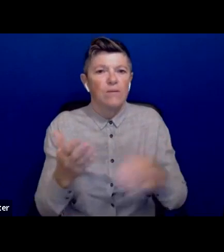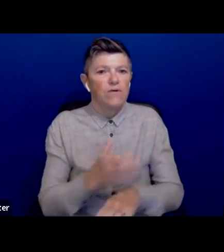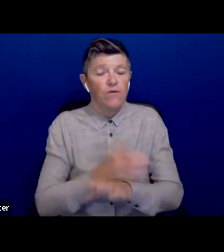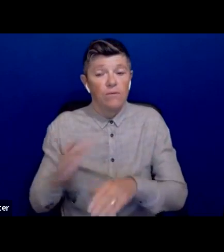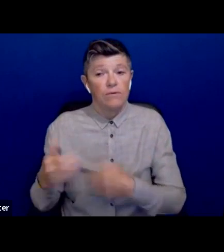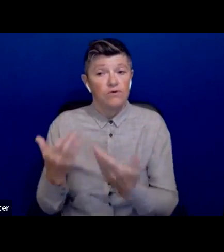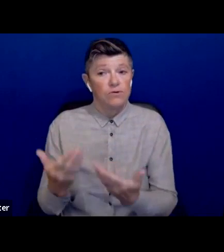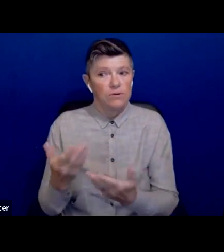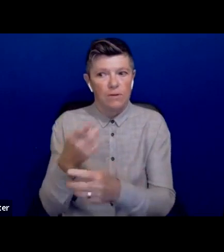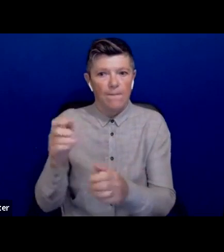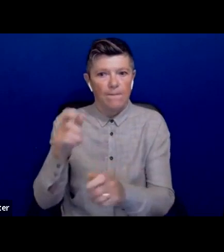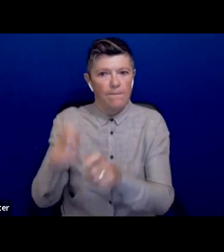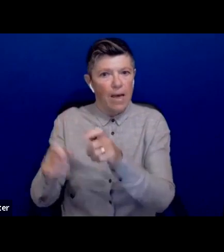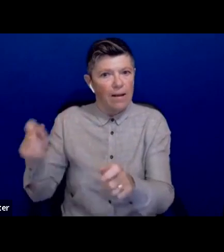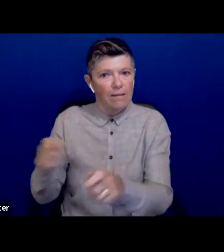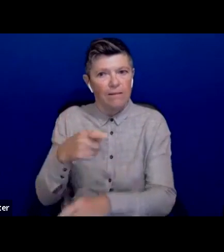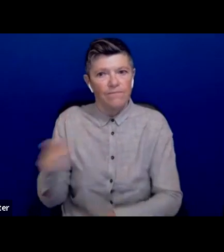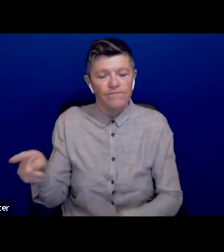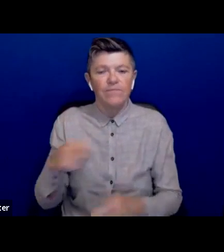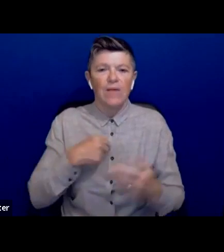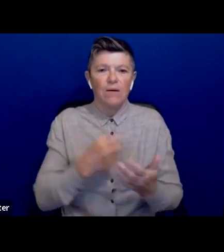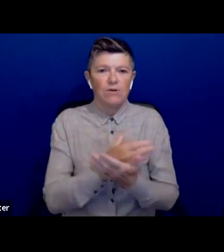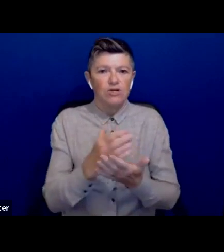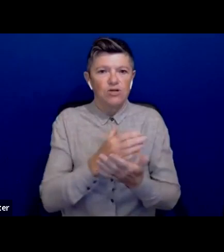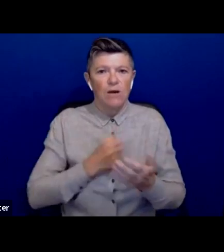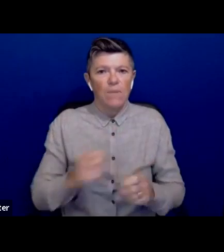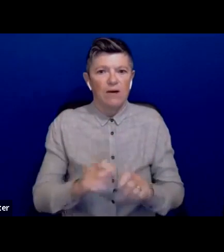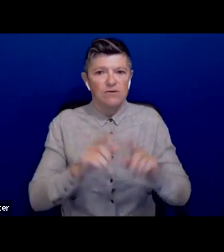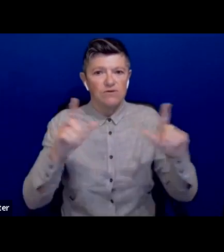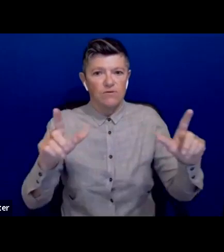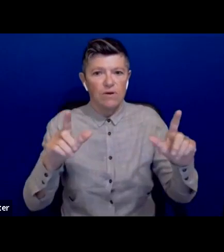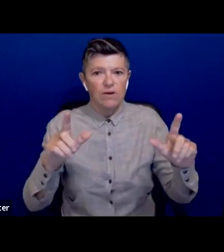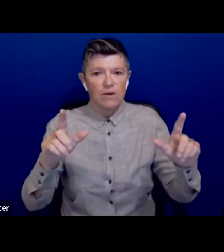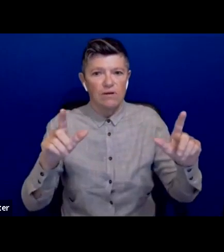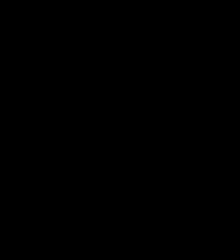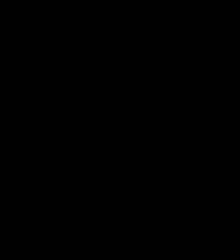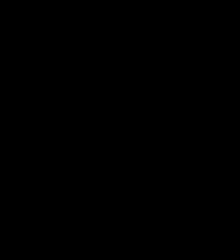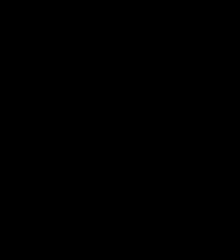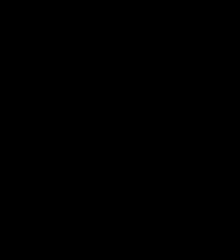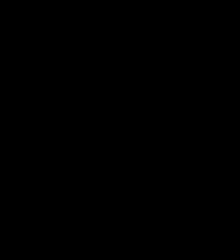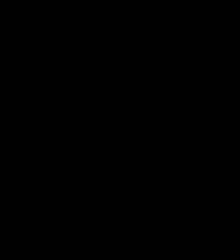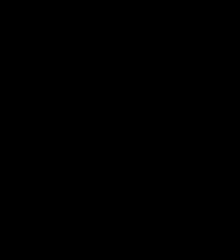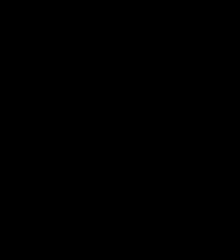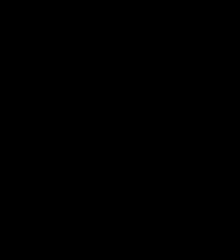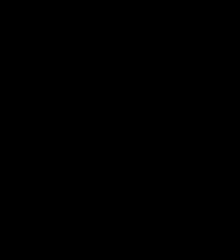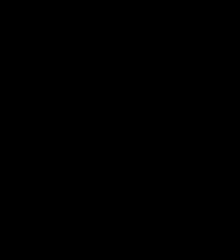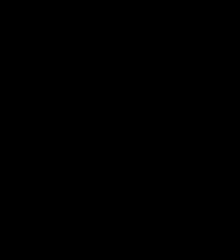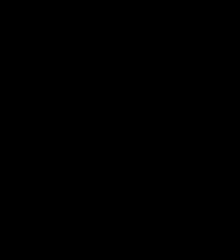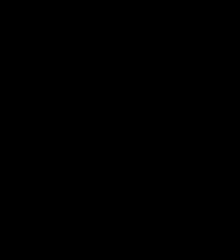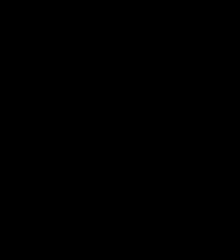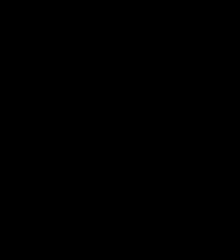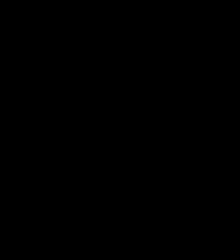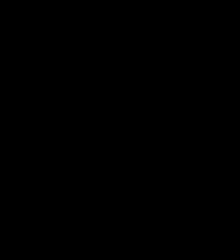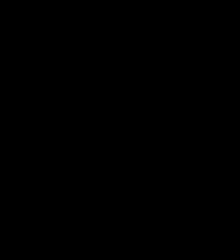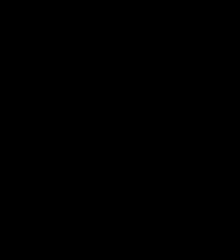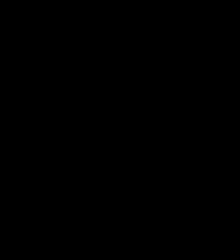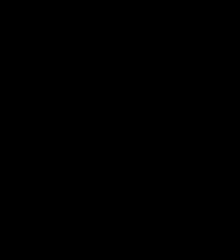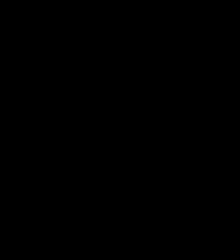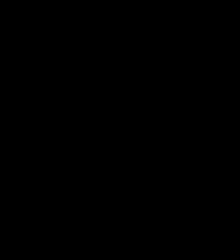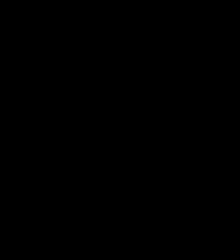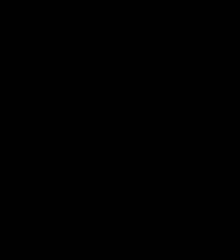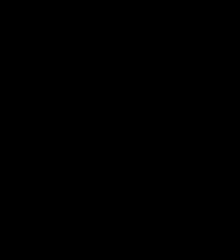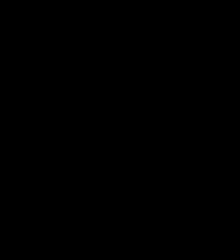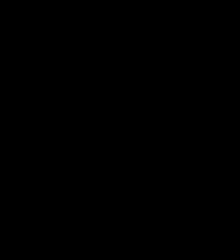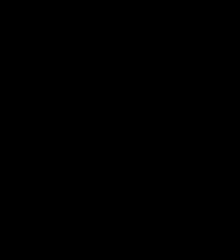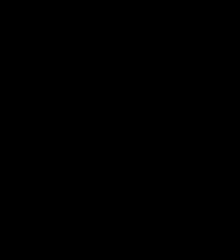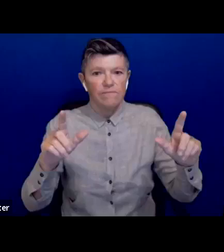panel, let me share my screen to just say that this event,